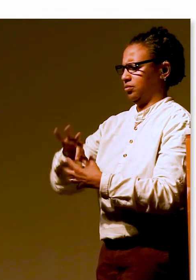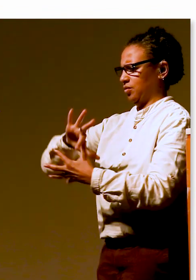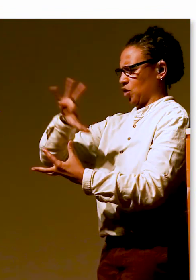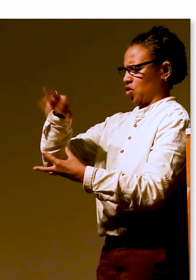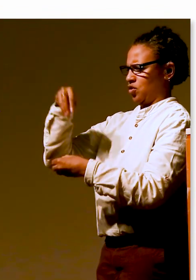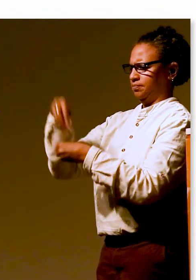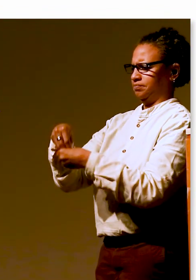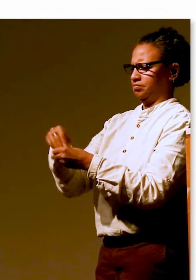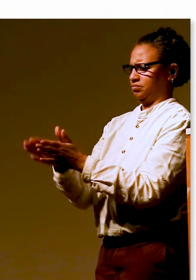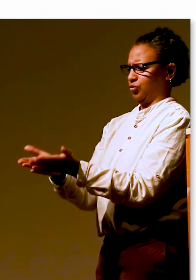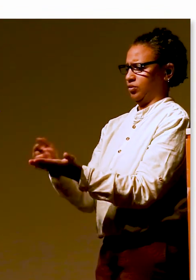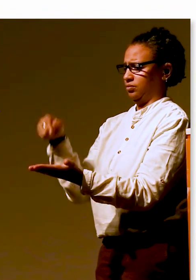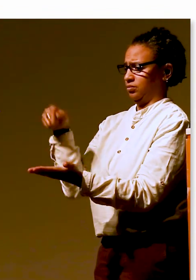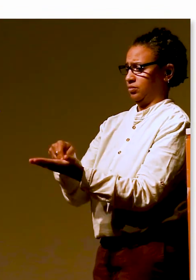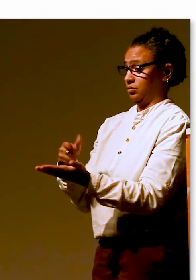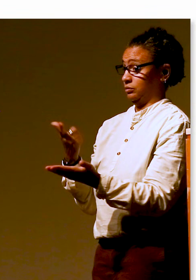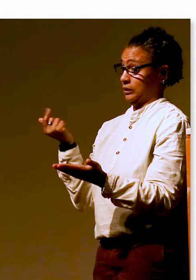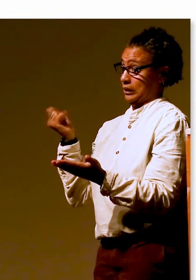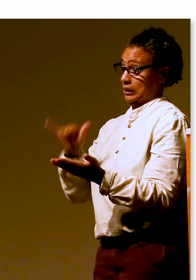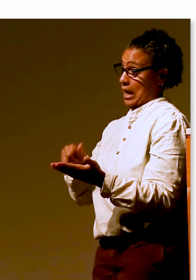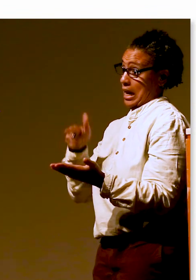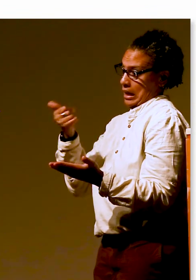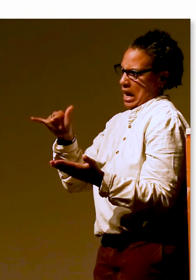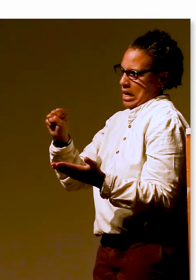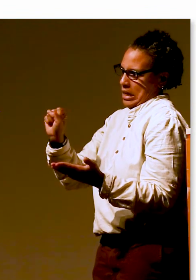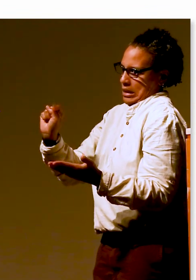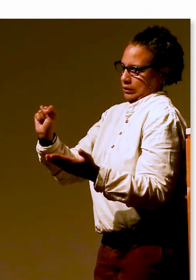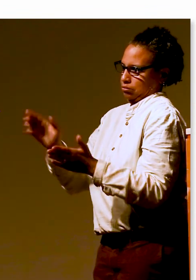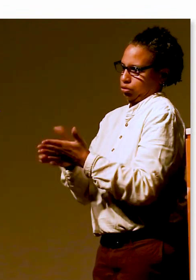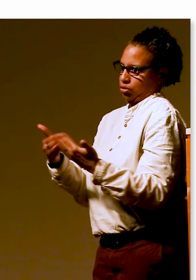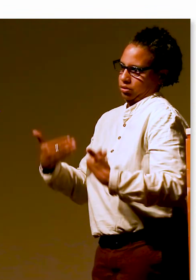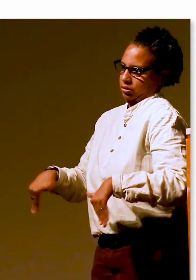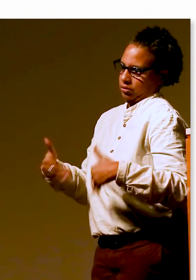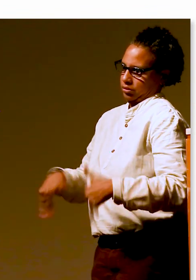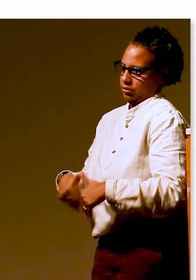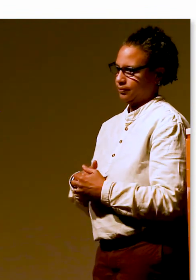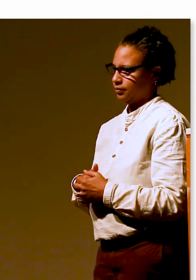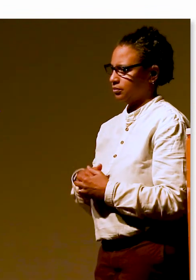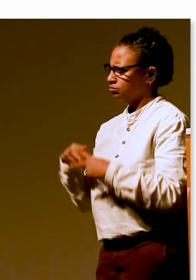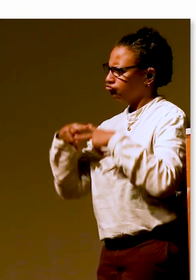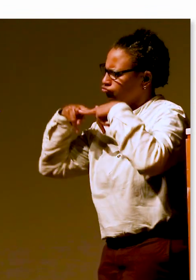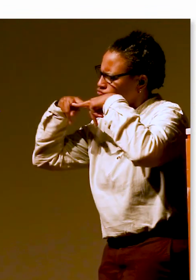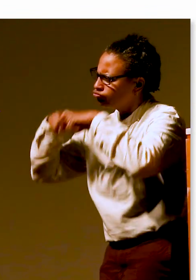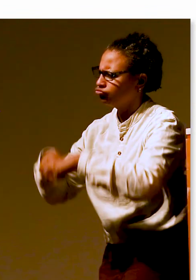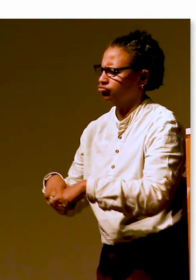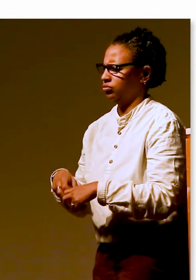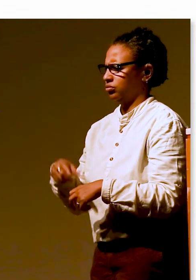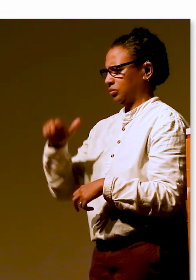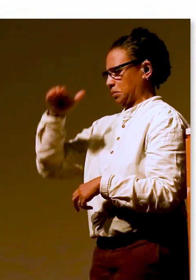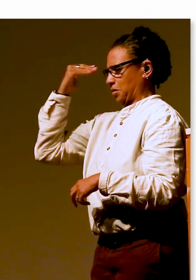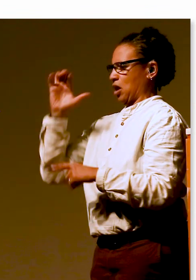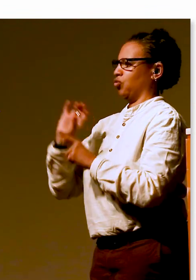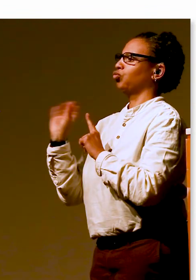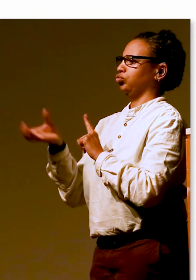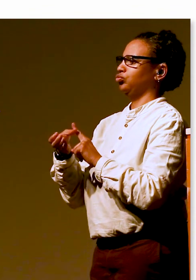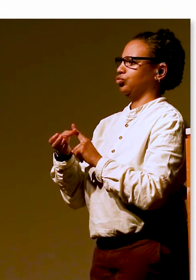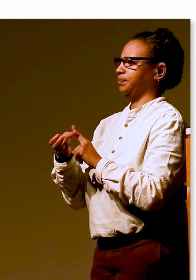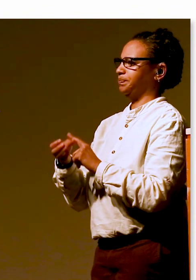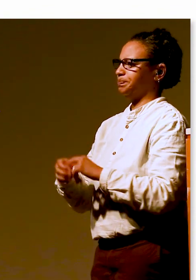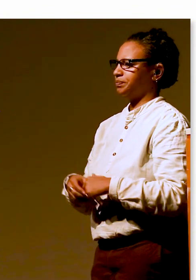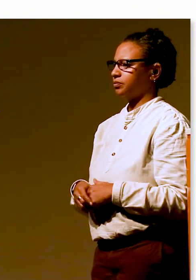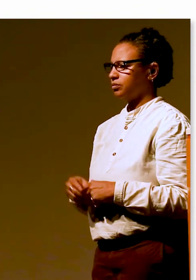But really looking at Black culture right now, because we want to make sure that, here's hoping that in 20, 30